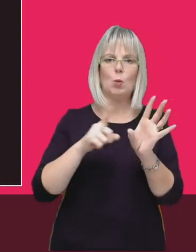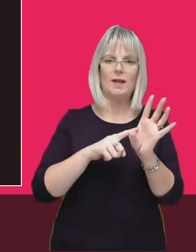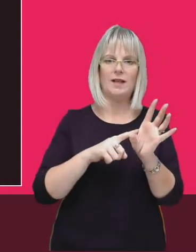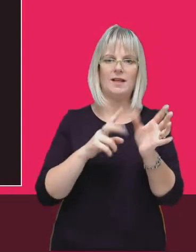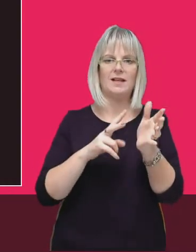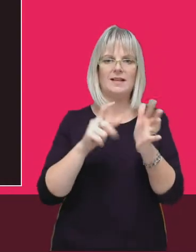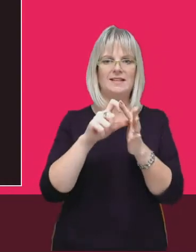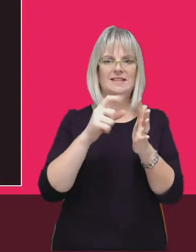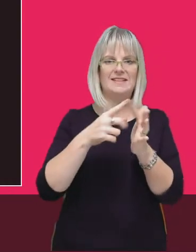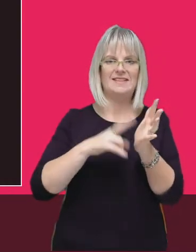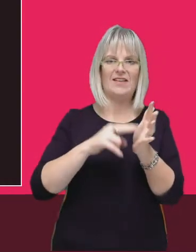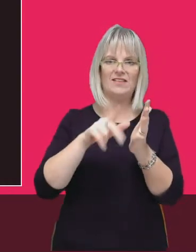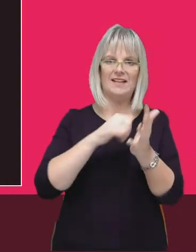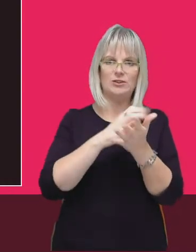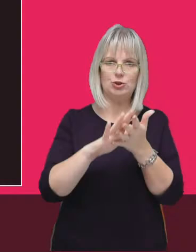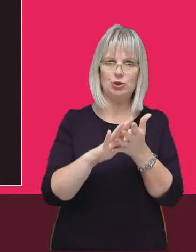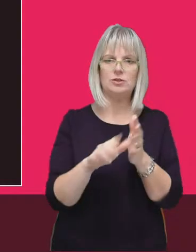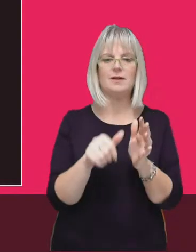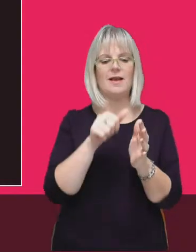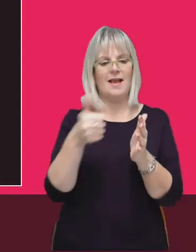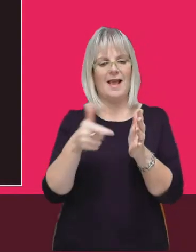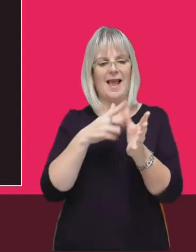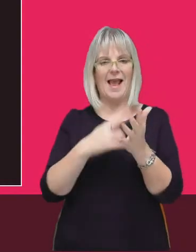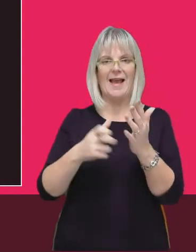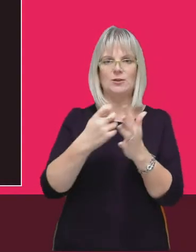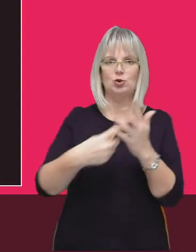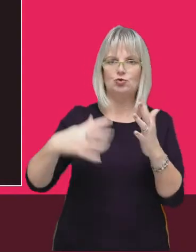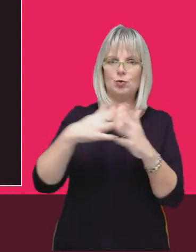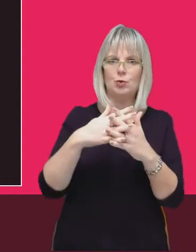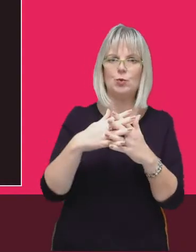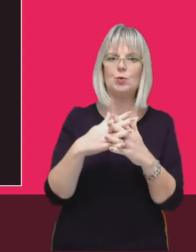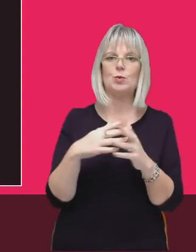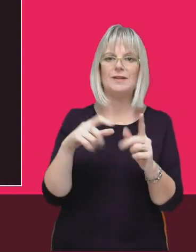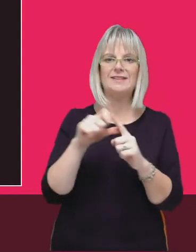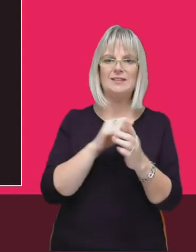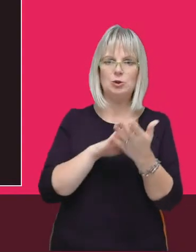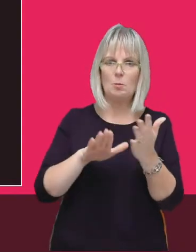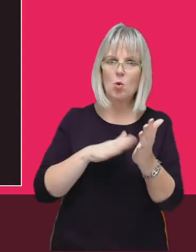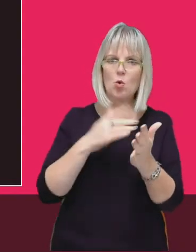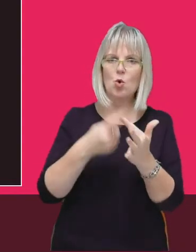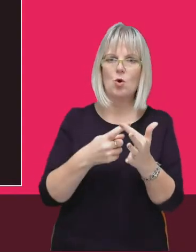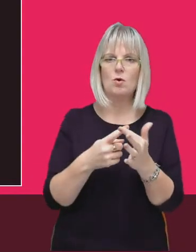Qureshi, Caroline Russell, and Dr. Onkar Sahota.